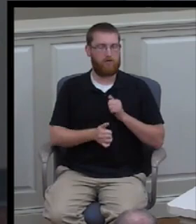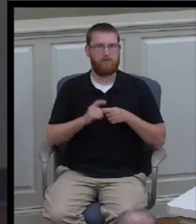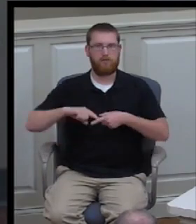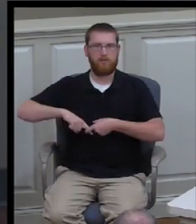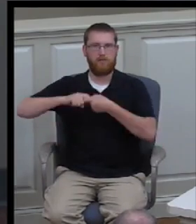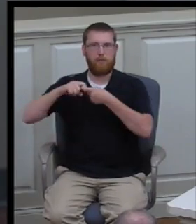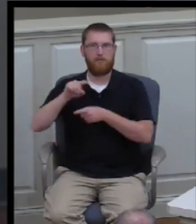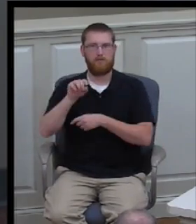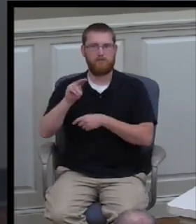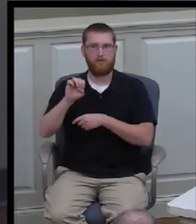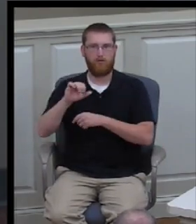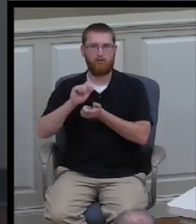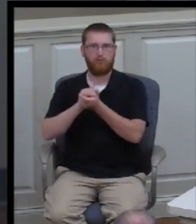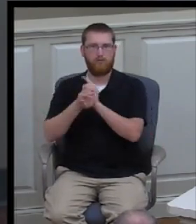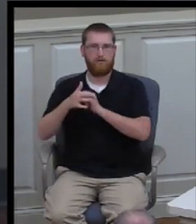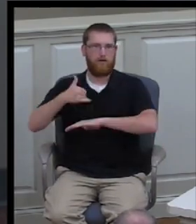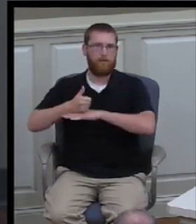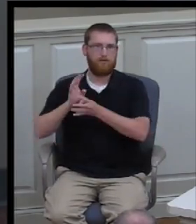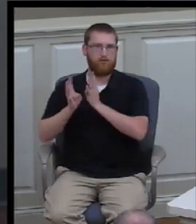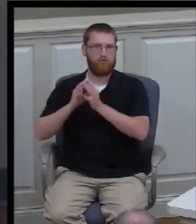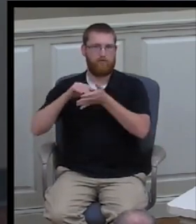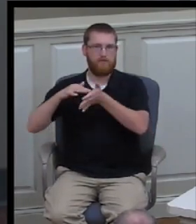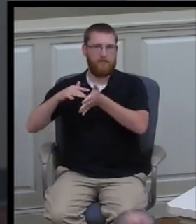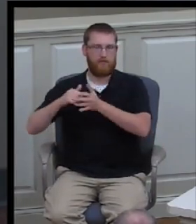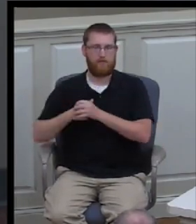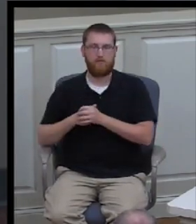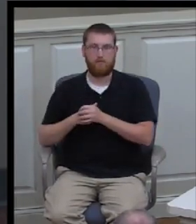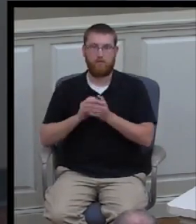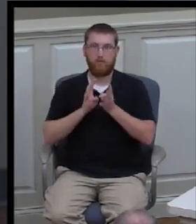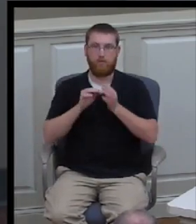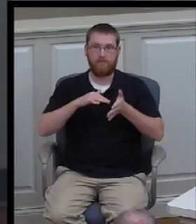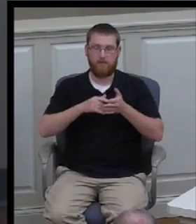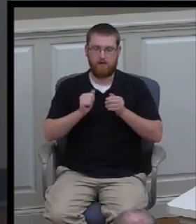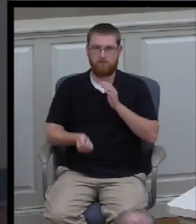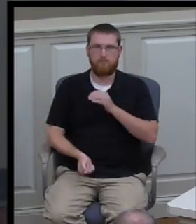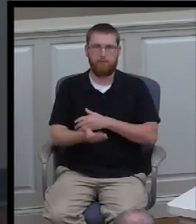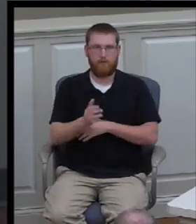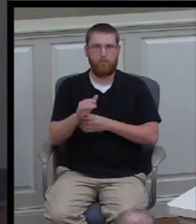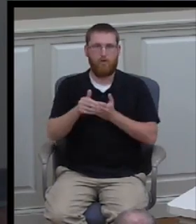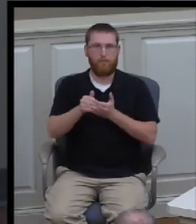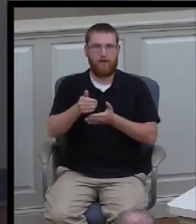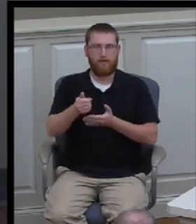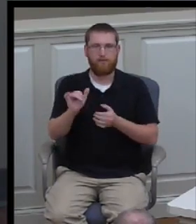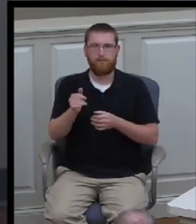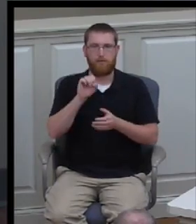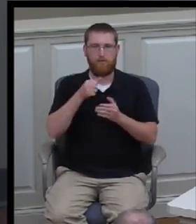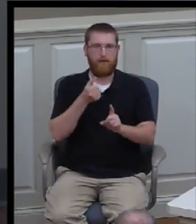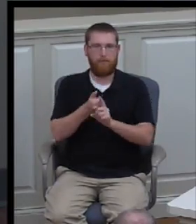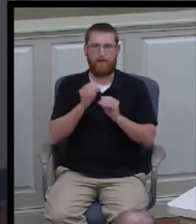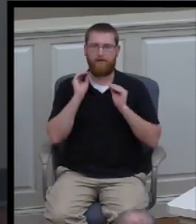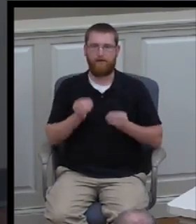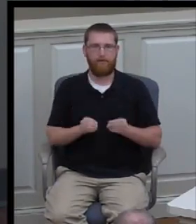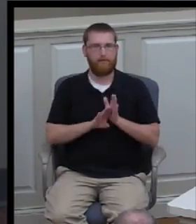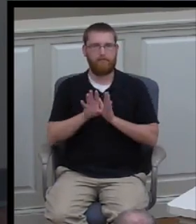tabled the zone change based on the traffic study and came back later. The traffic study was submitted in your packet and really showed no impact. The